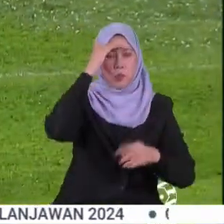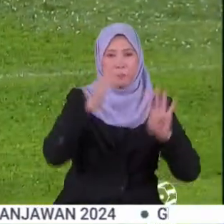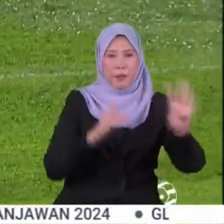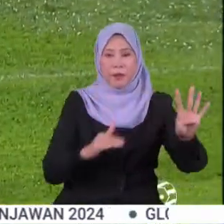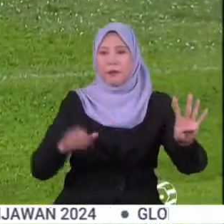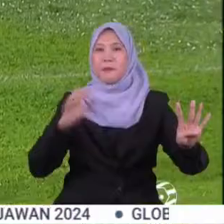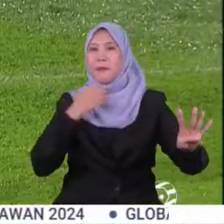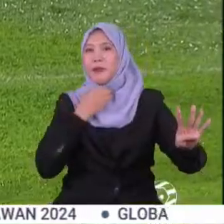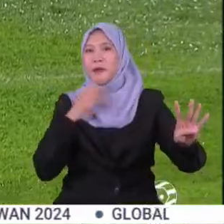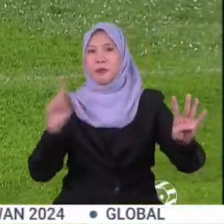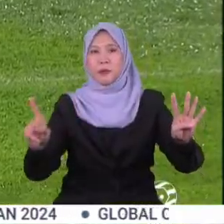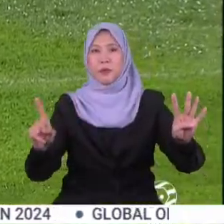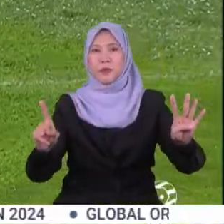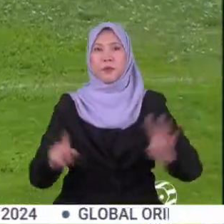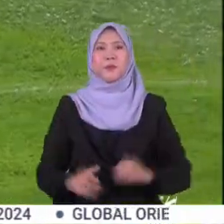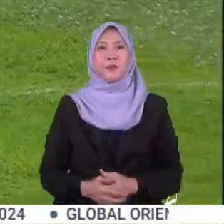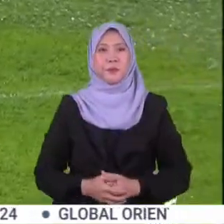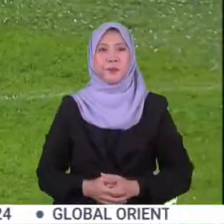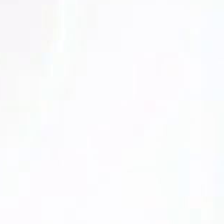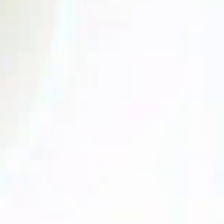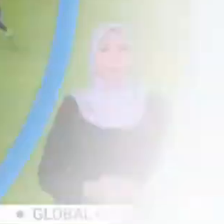FC 1.